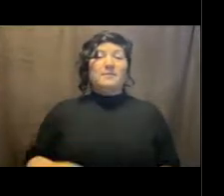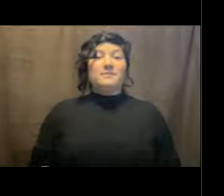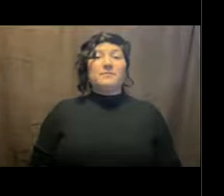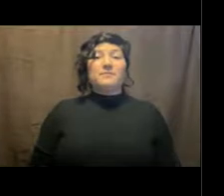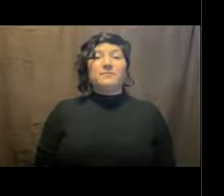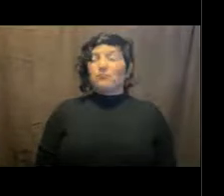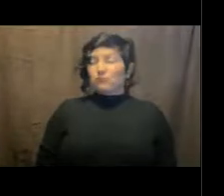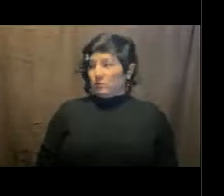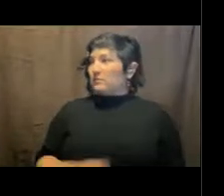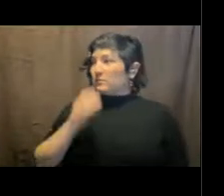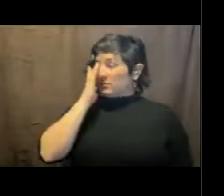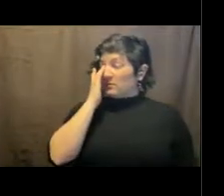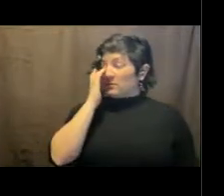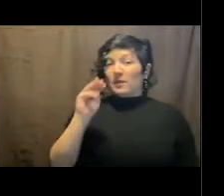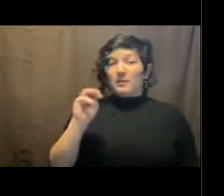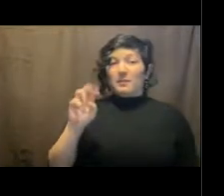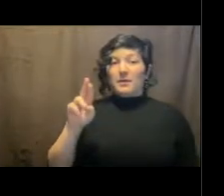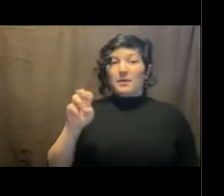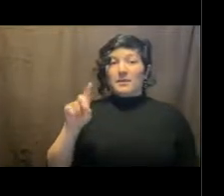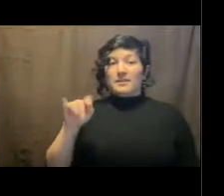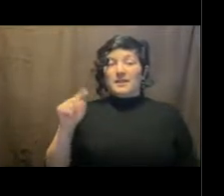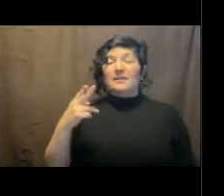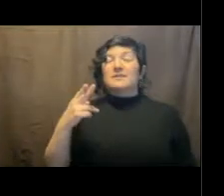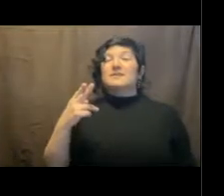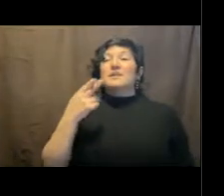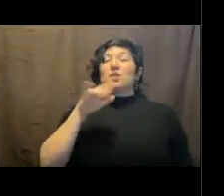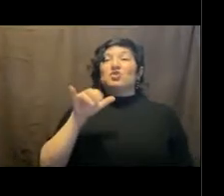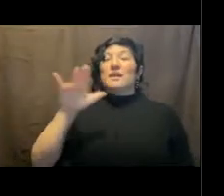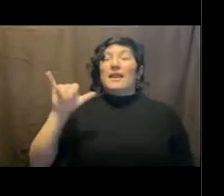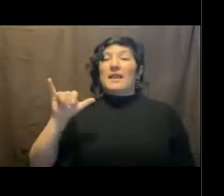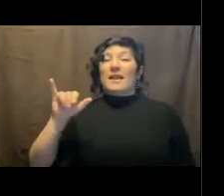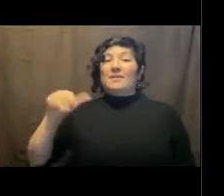We have Meredith says jellyfish. Melissa says kelp.